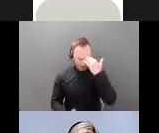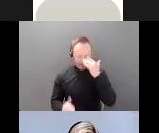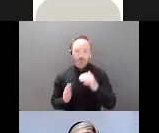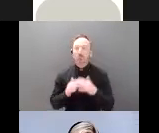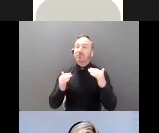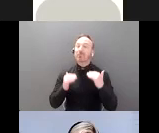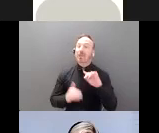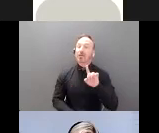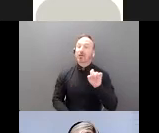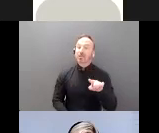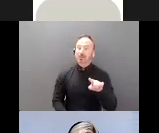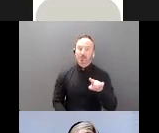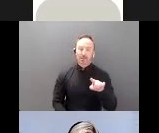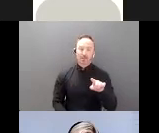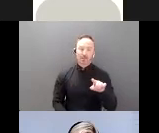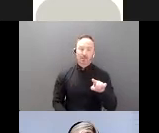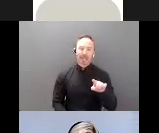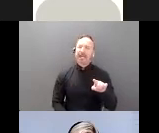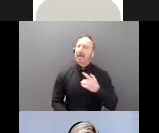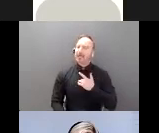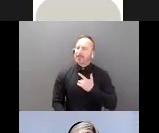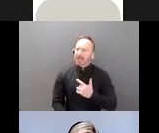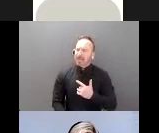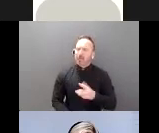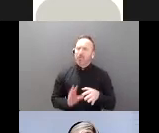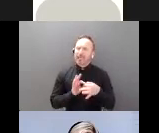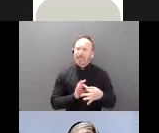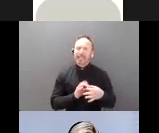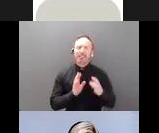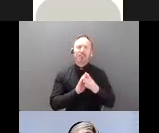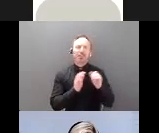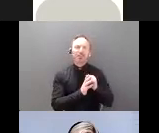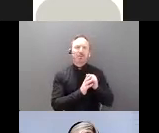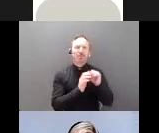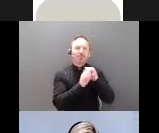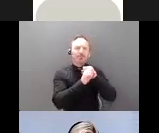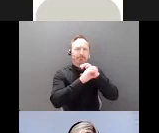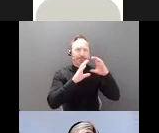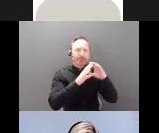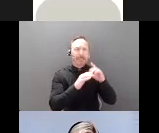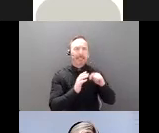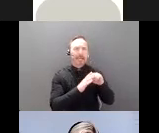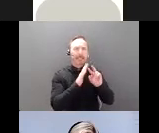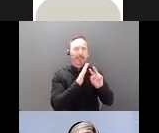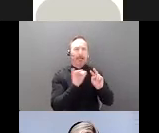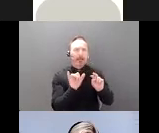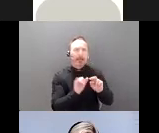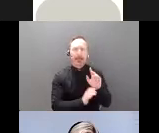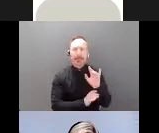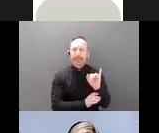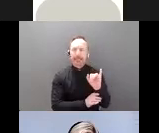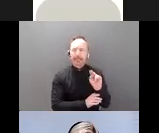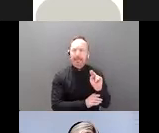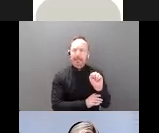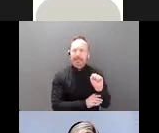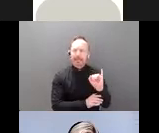more commonly used in insight. And what we're doing is we're focusing a little, well, actually, I